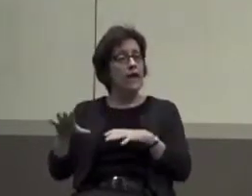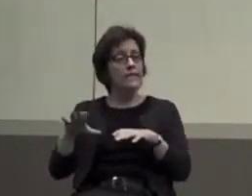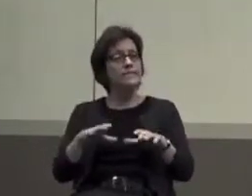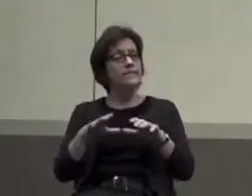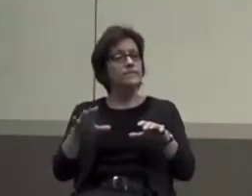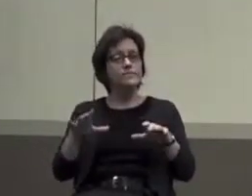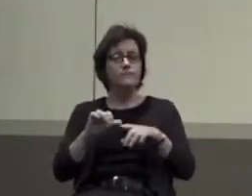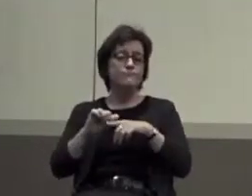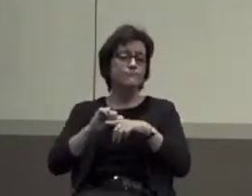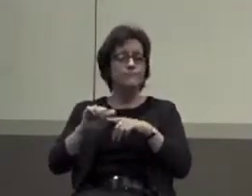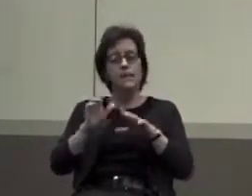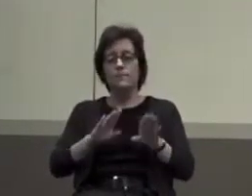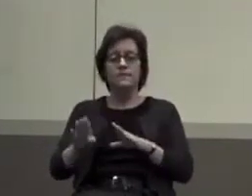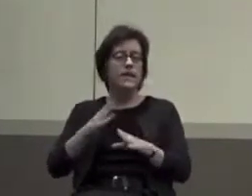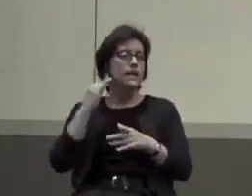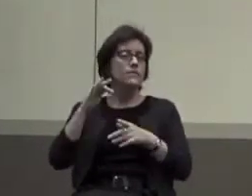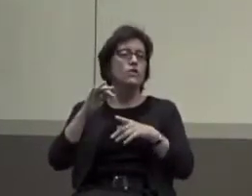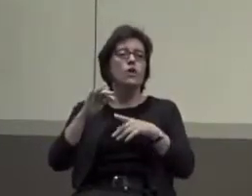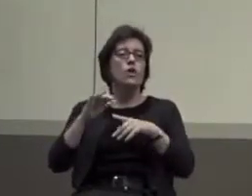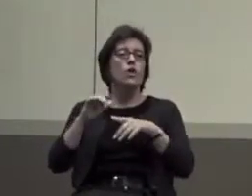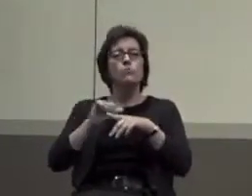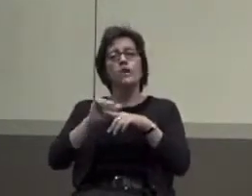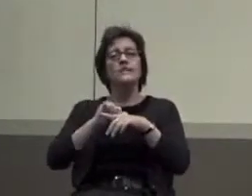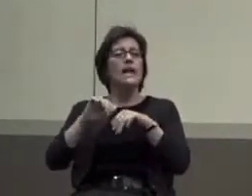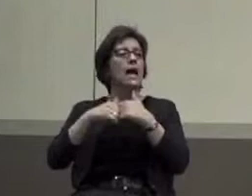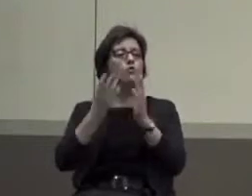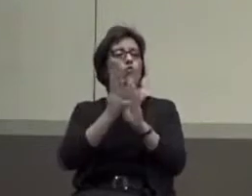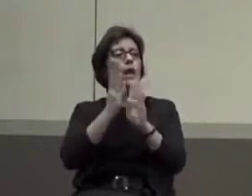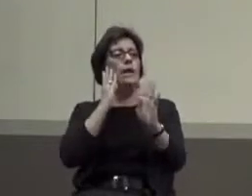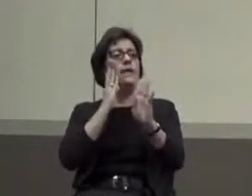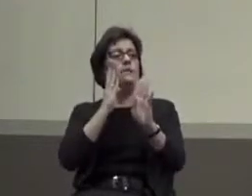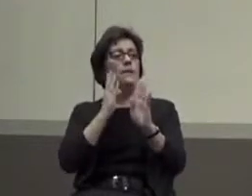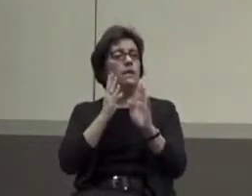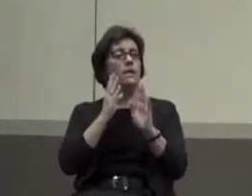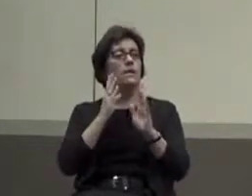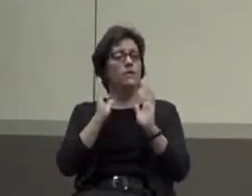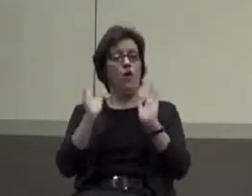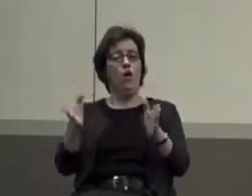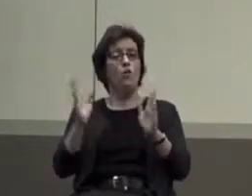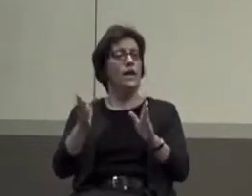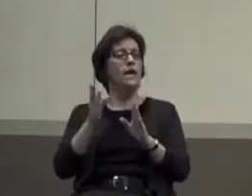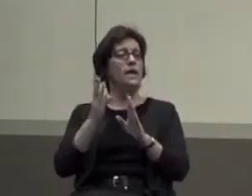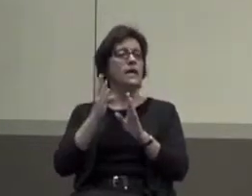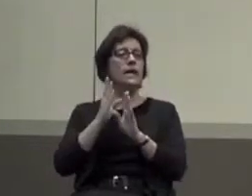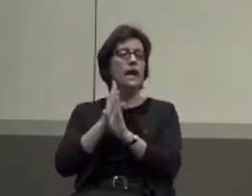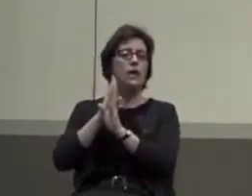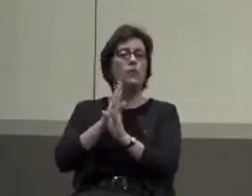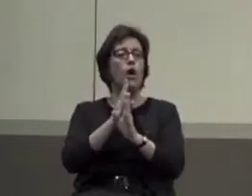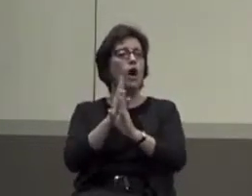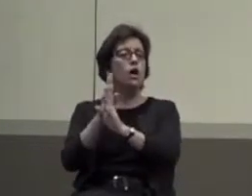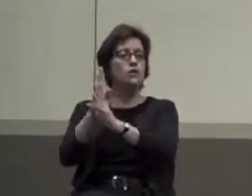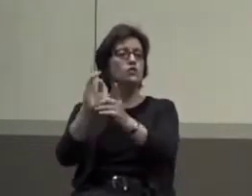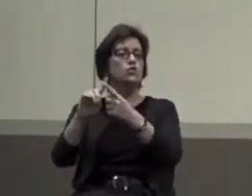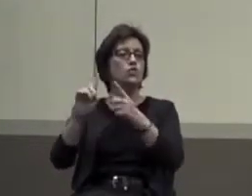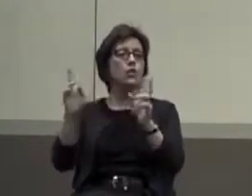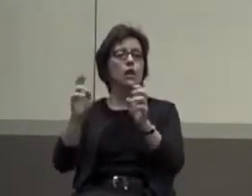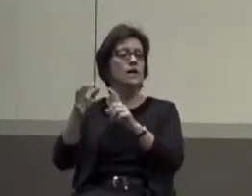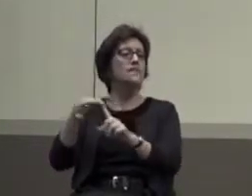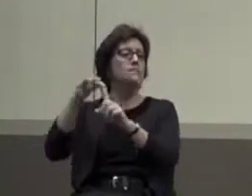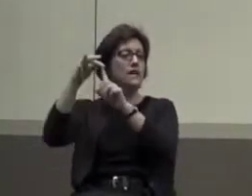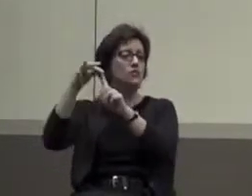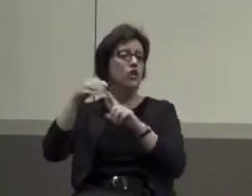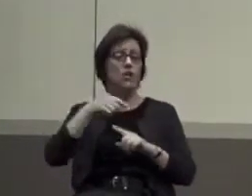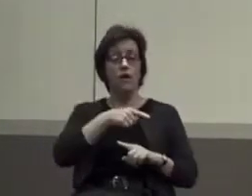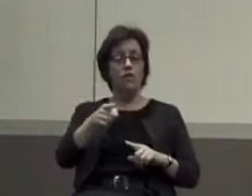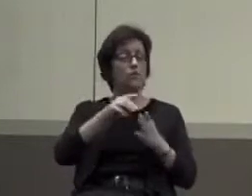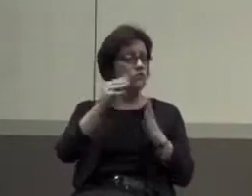if you're practicing how to line up in the hallway and walk to a special, and the students don't do it right, you make them